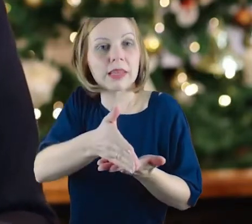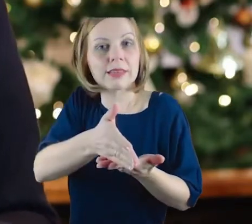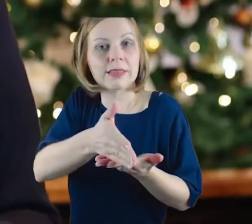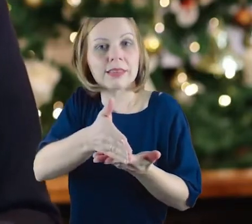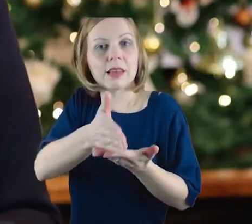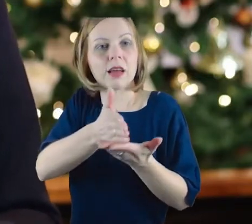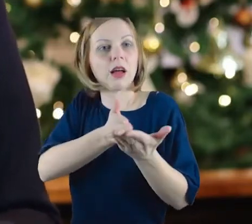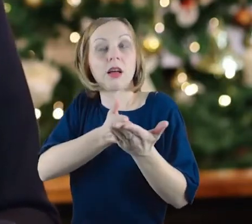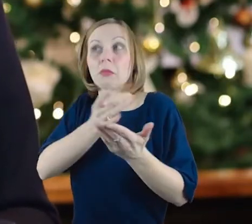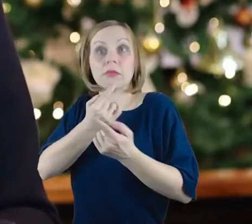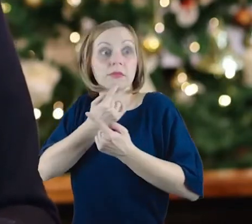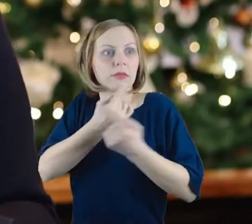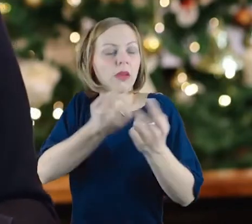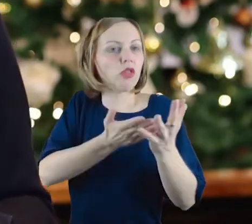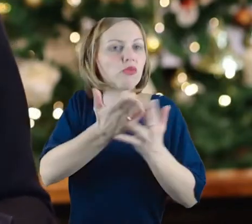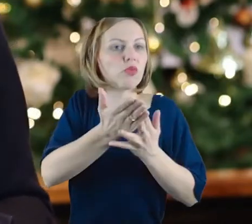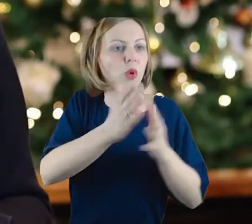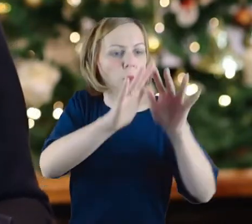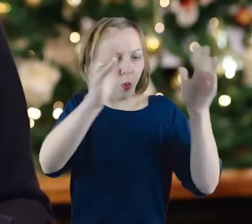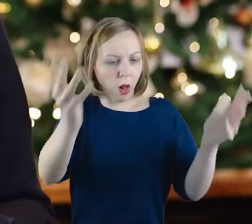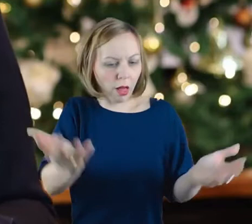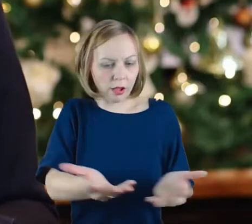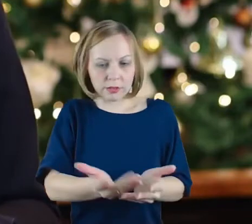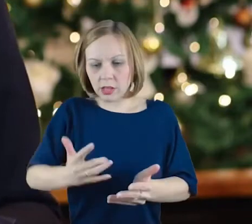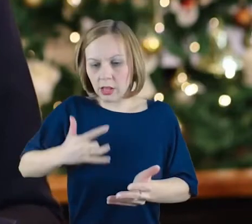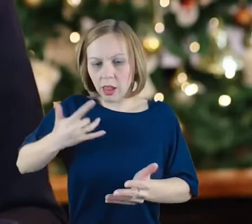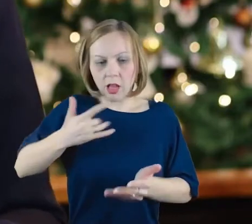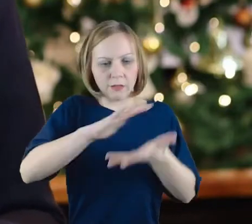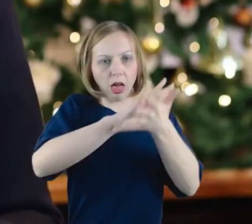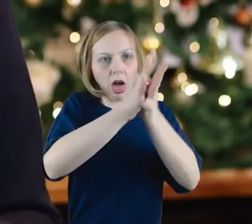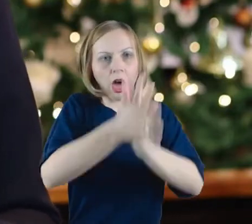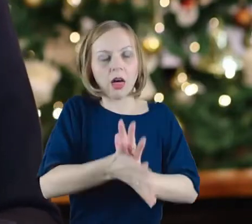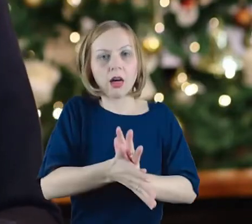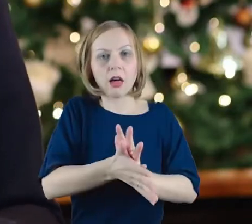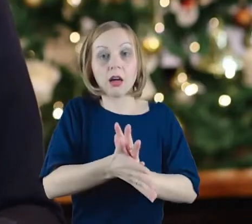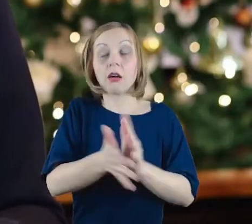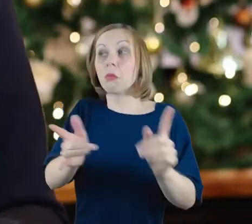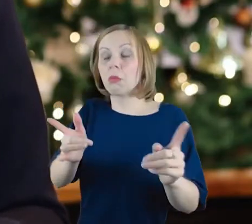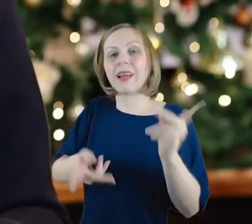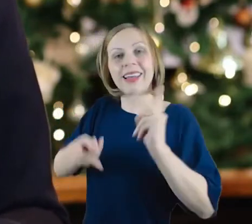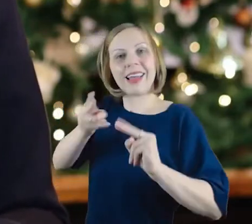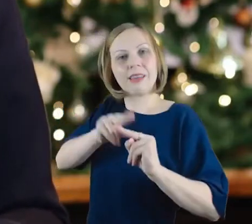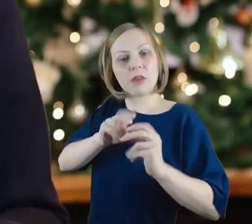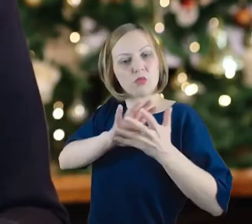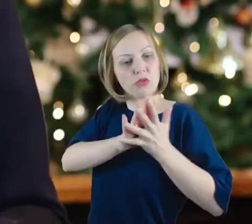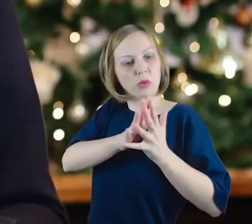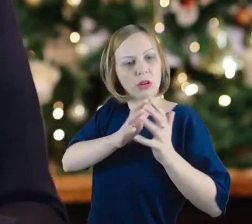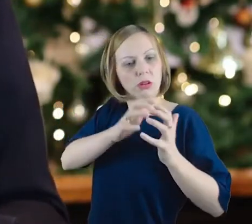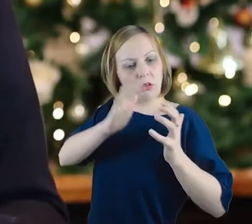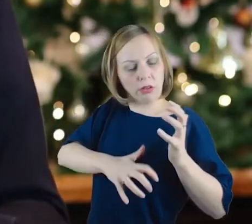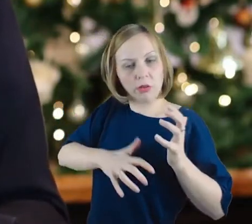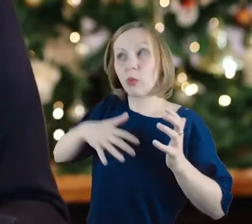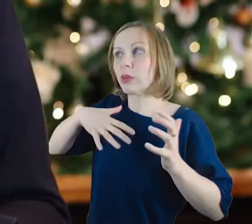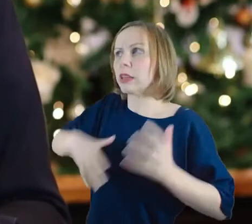a broken world. Because after all, it's when we're broken that we need to hear words of comfort